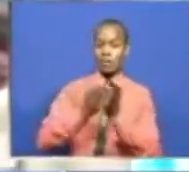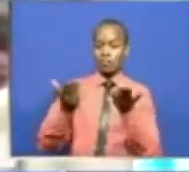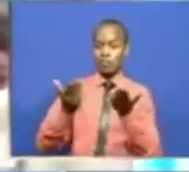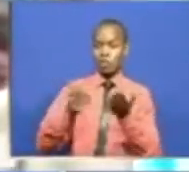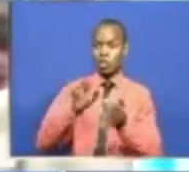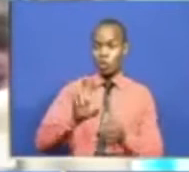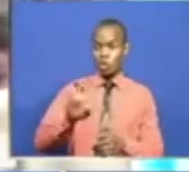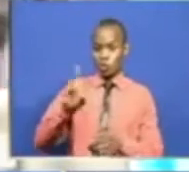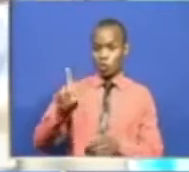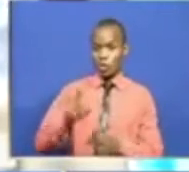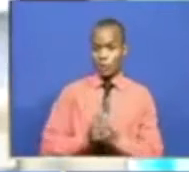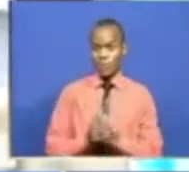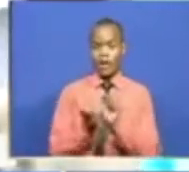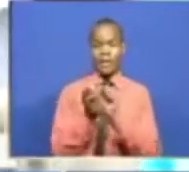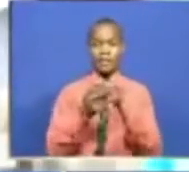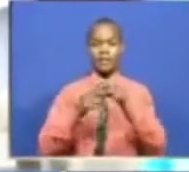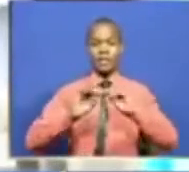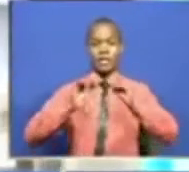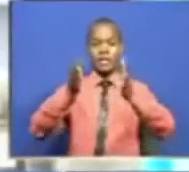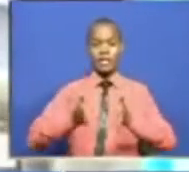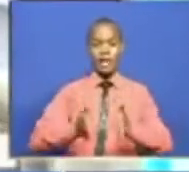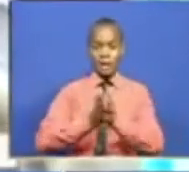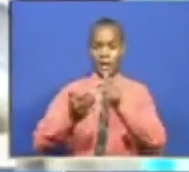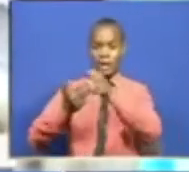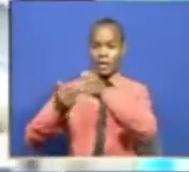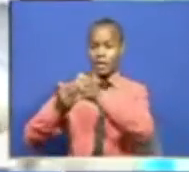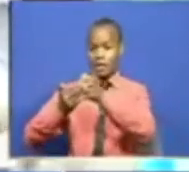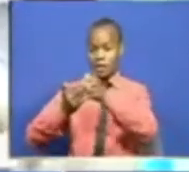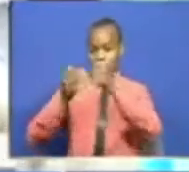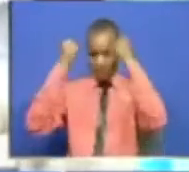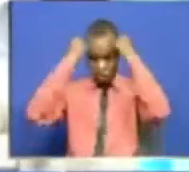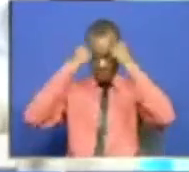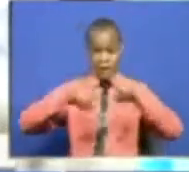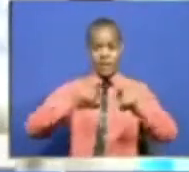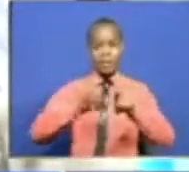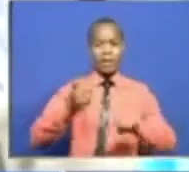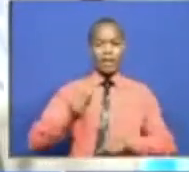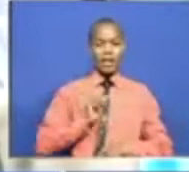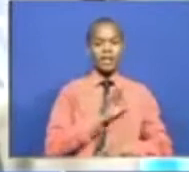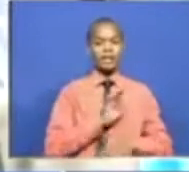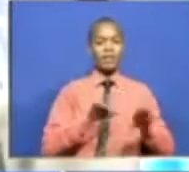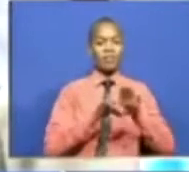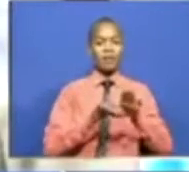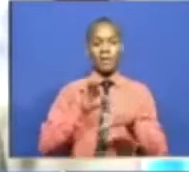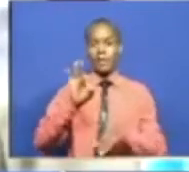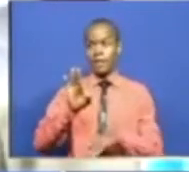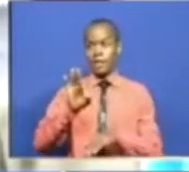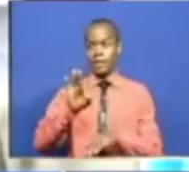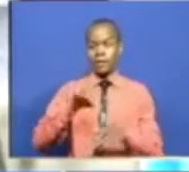and January 2021. Some 17 teachers, 99 students and 3 non-teaching staff have until now contracted